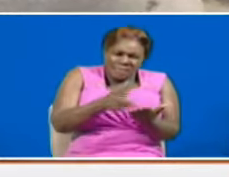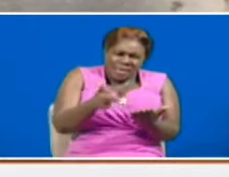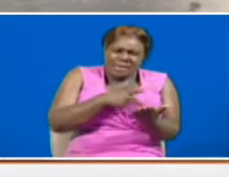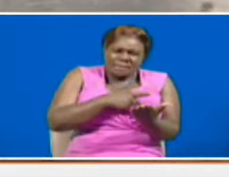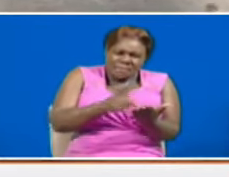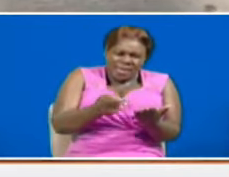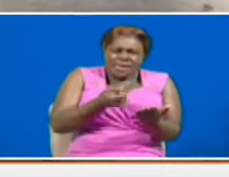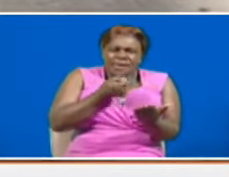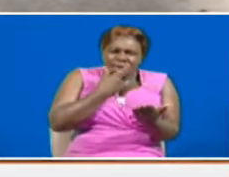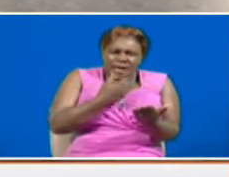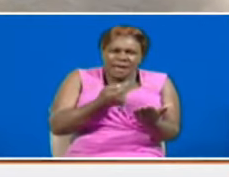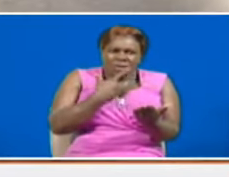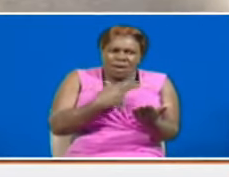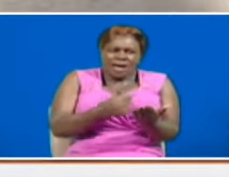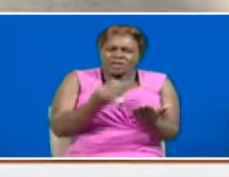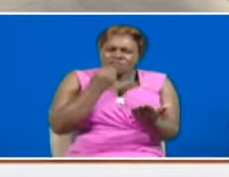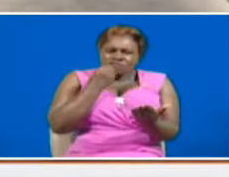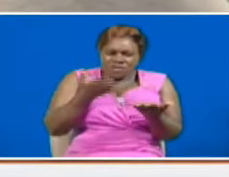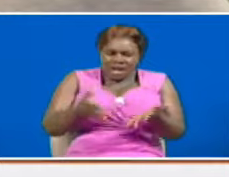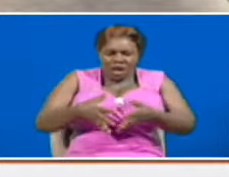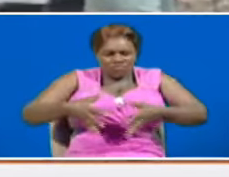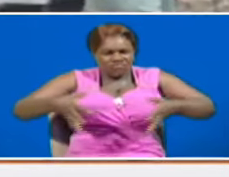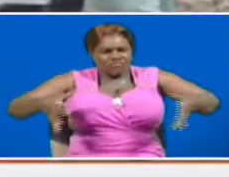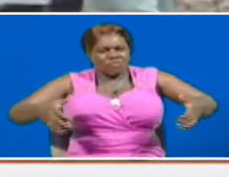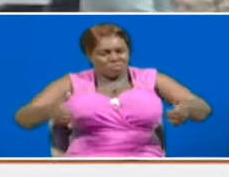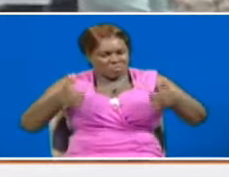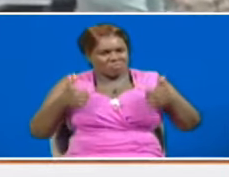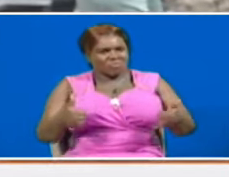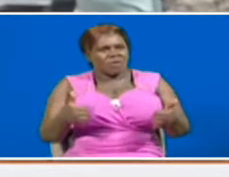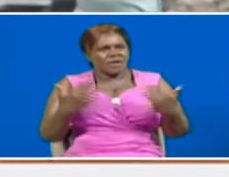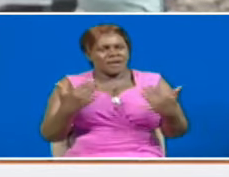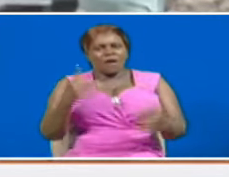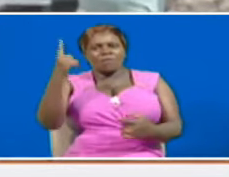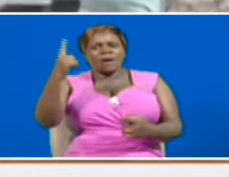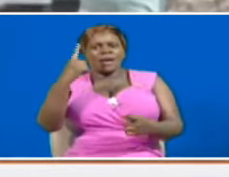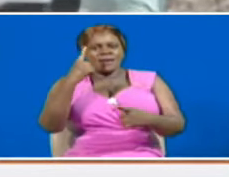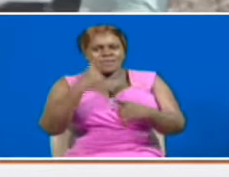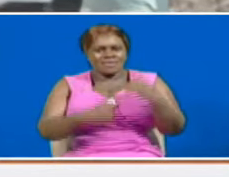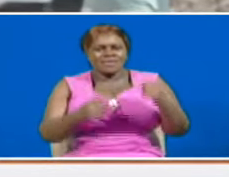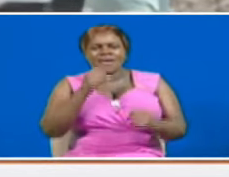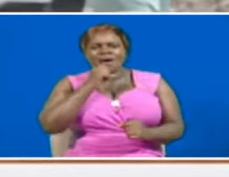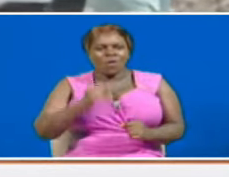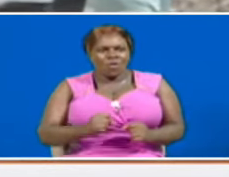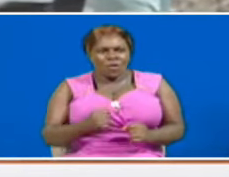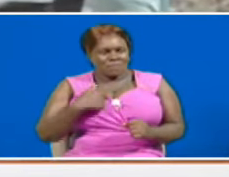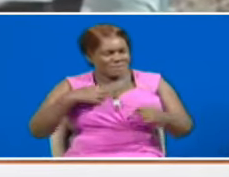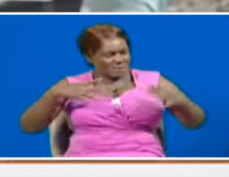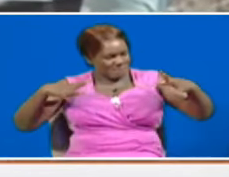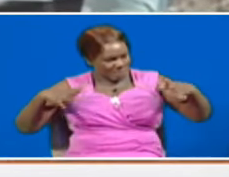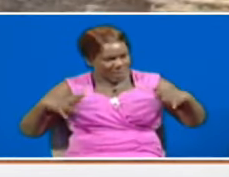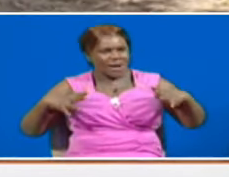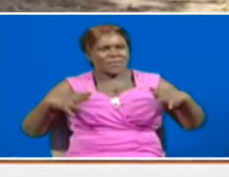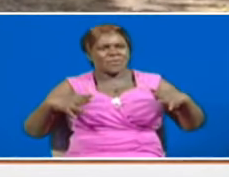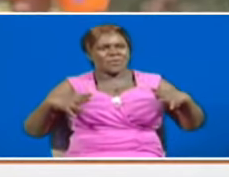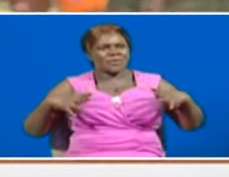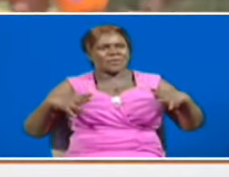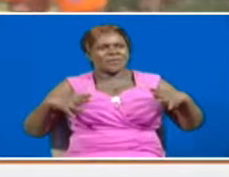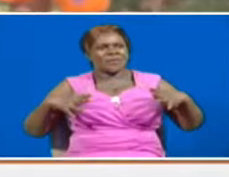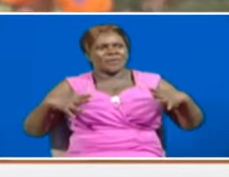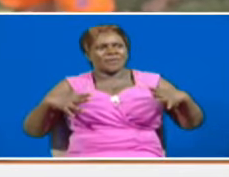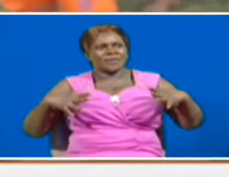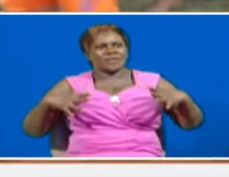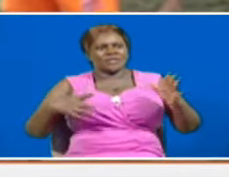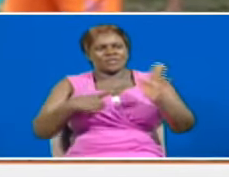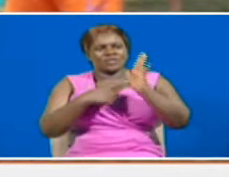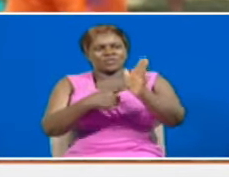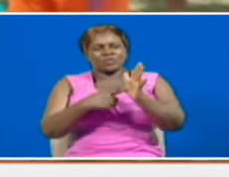nikamtibu, nikamtibisha na sasa hivi amekuwa mzuri. She's now 1 year. And I'm very proud to be with her. The show, which is in